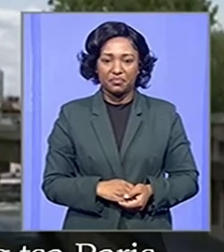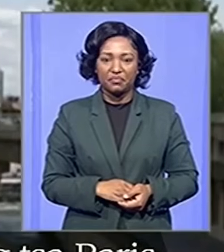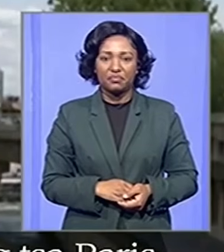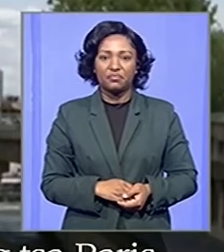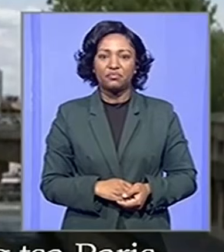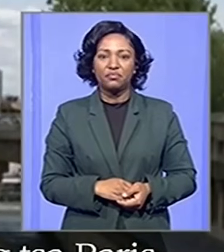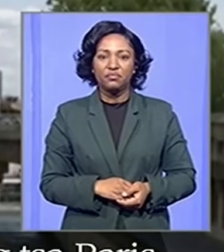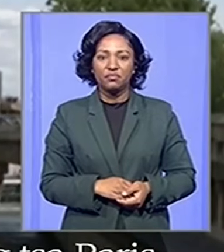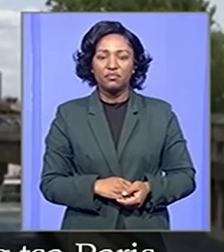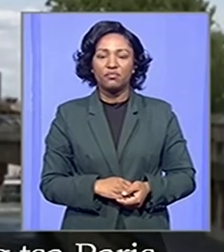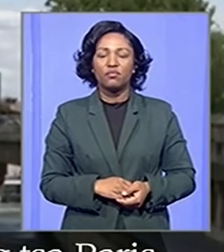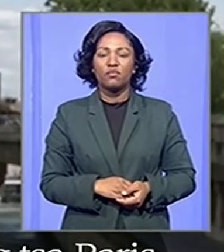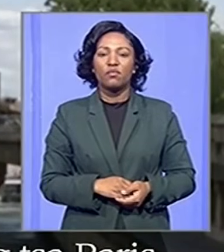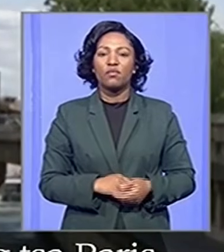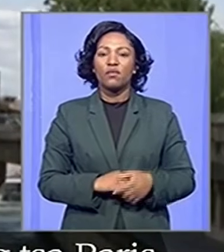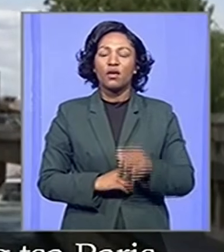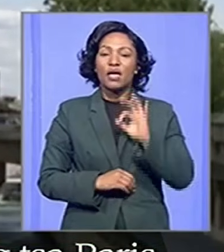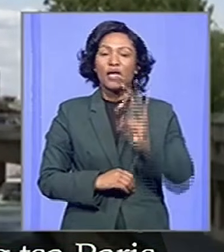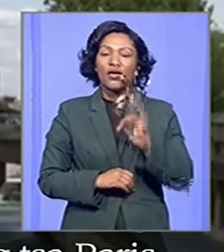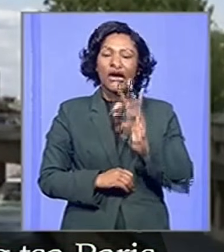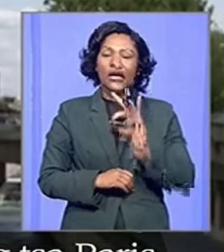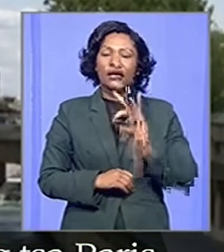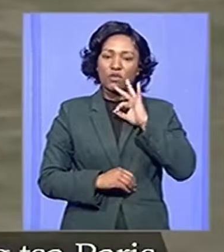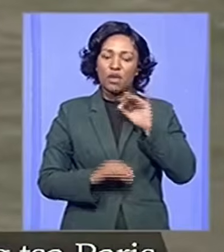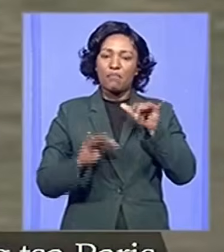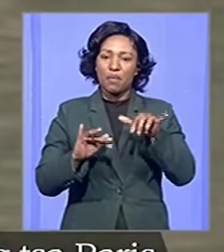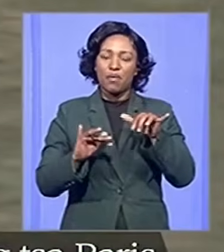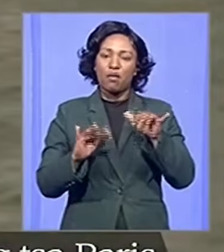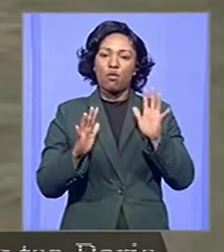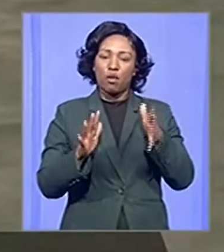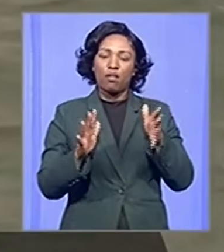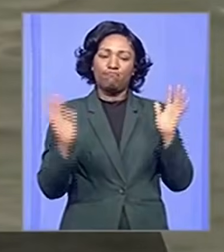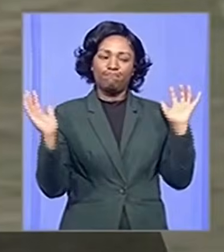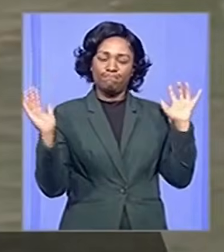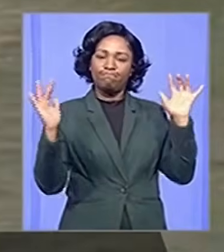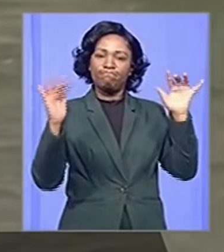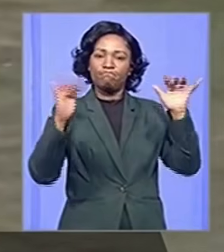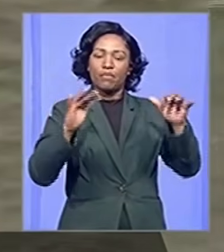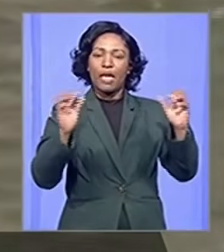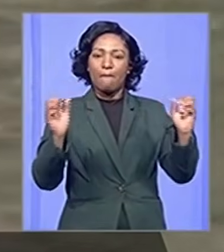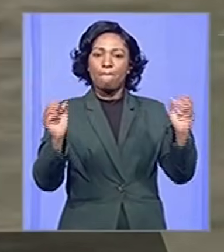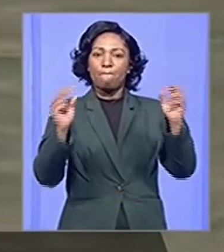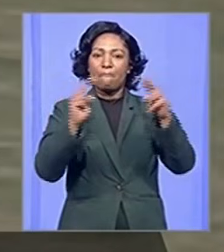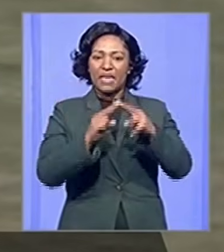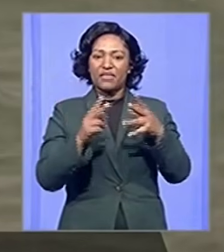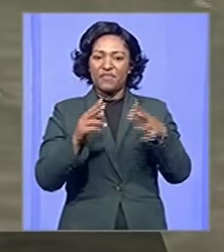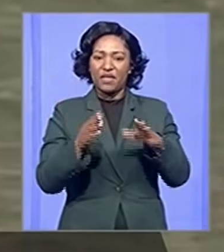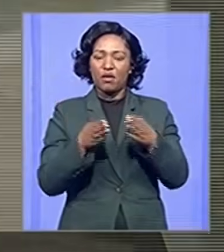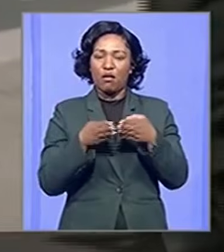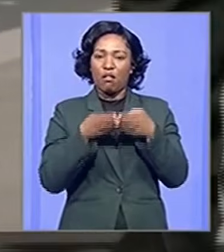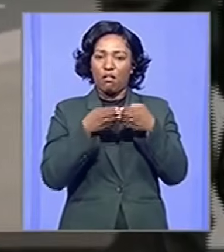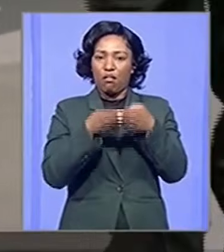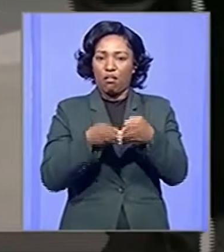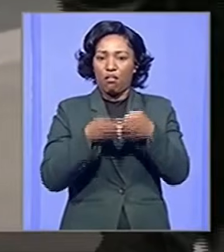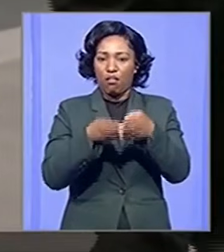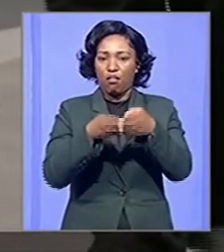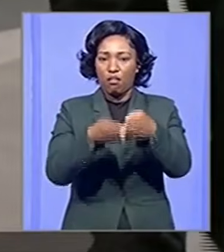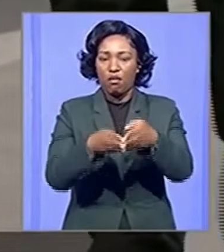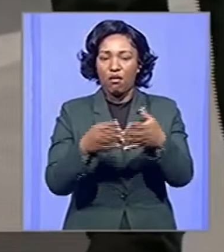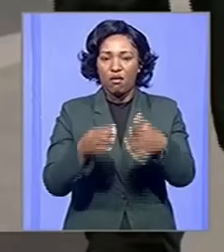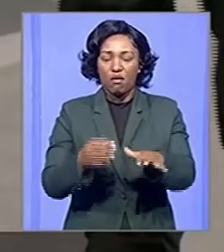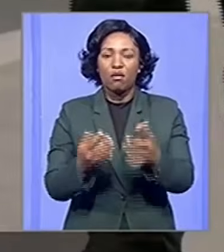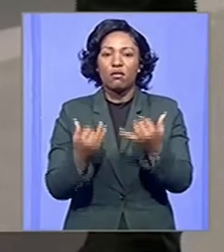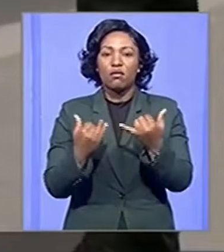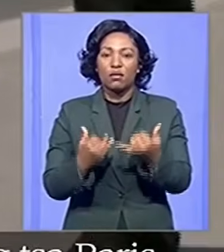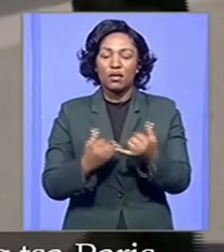Batho ba fetang dikete tse 3 ba hahlaula mabopong a noka ya Sine Paris France ka dikepe sebaka sa bolelele ba dikilometara tse